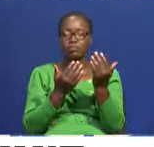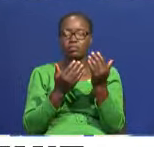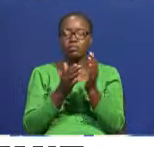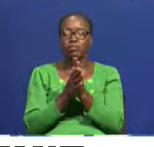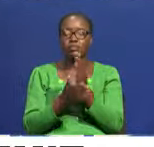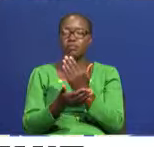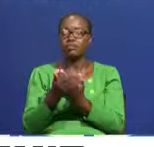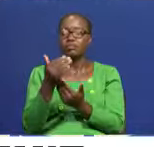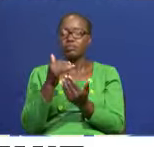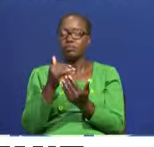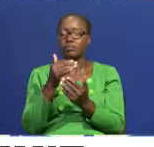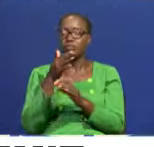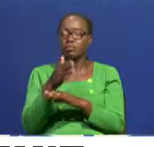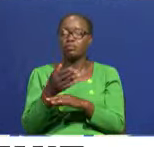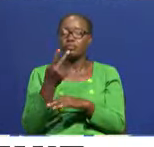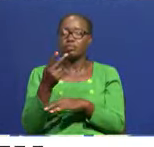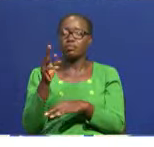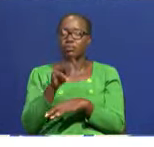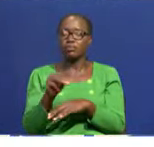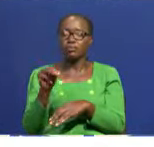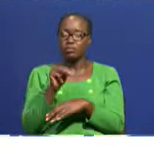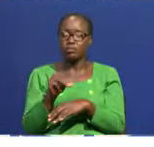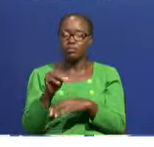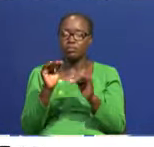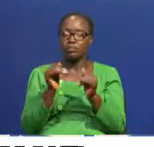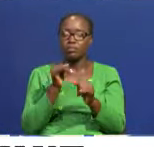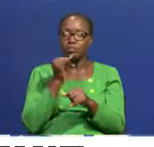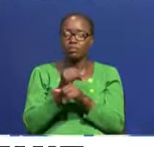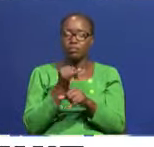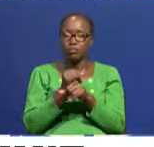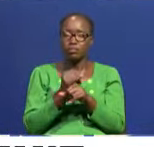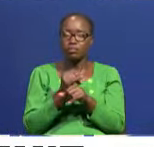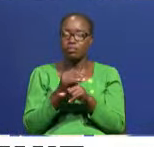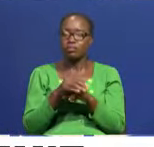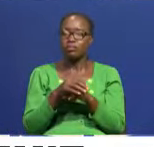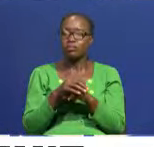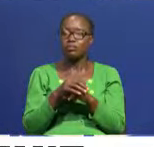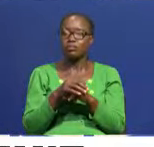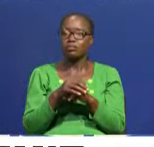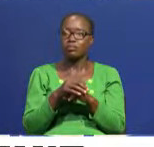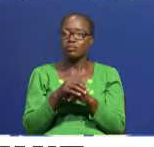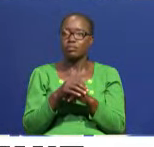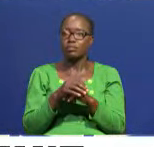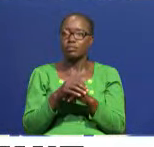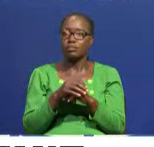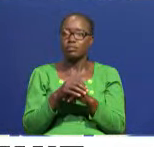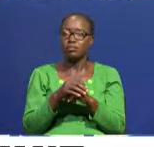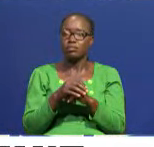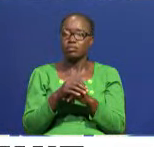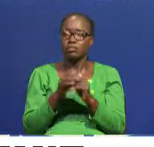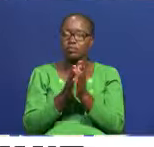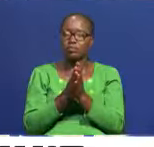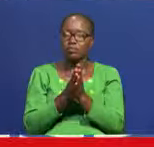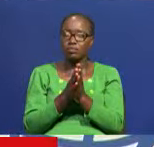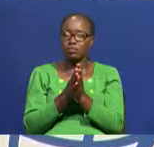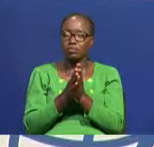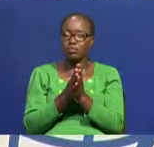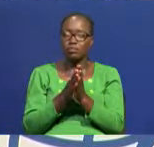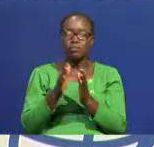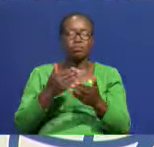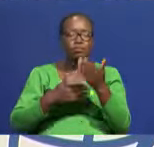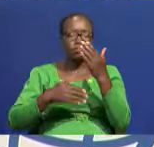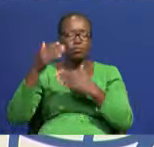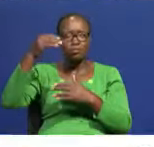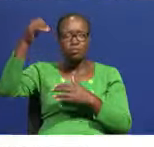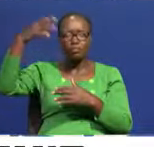cover over 2 million new jobs. Fourth, universal energy